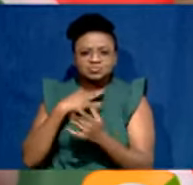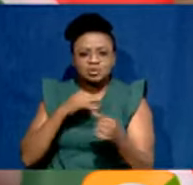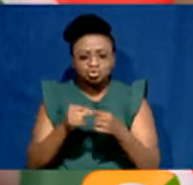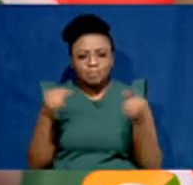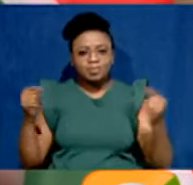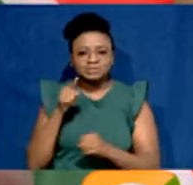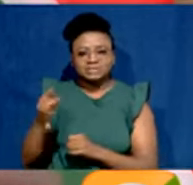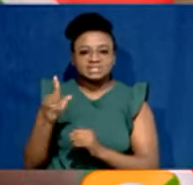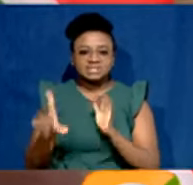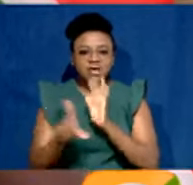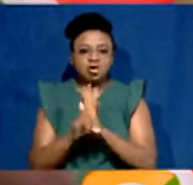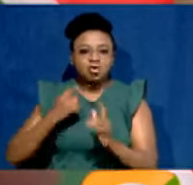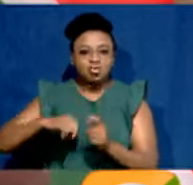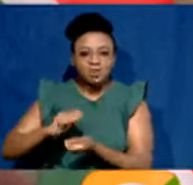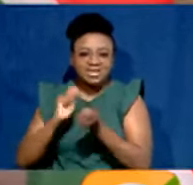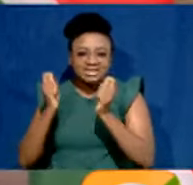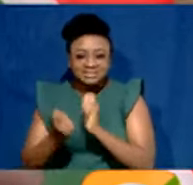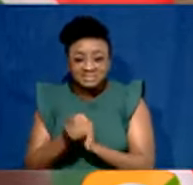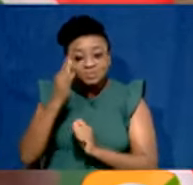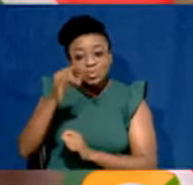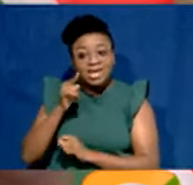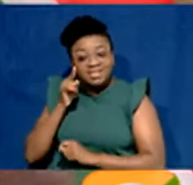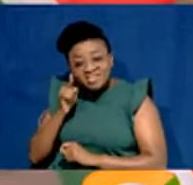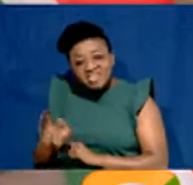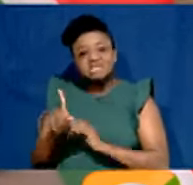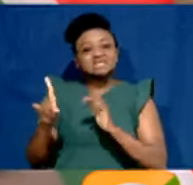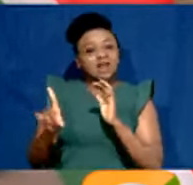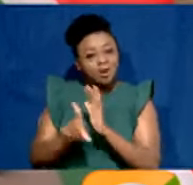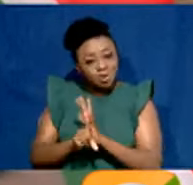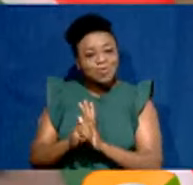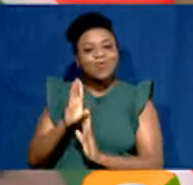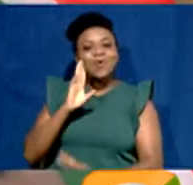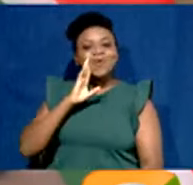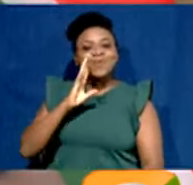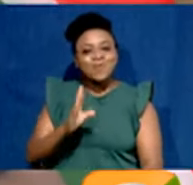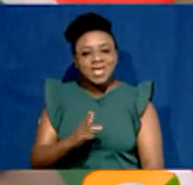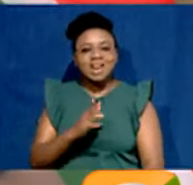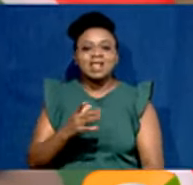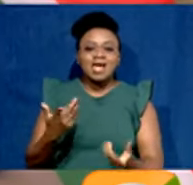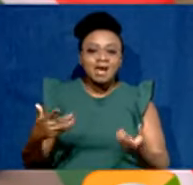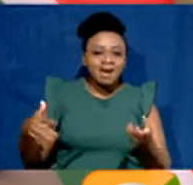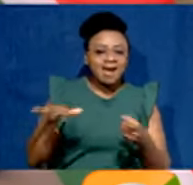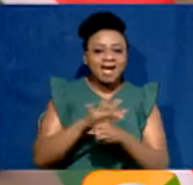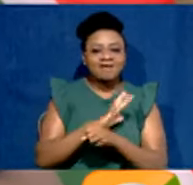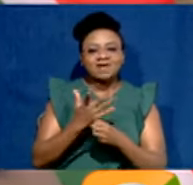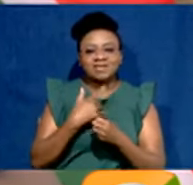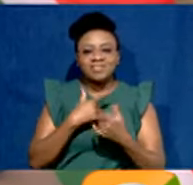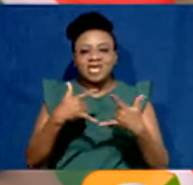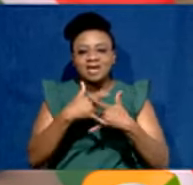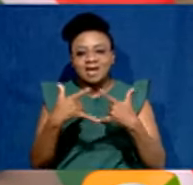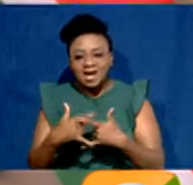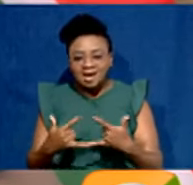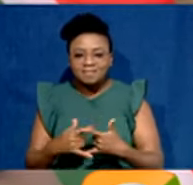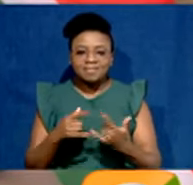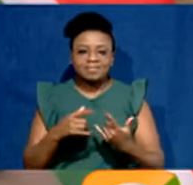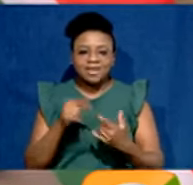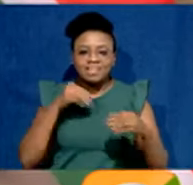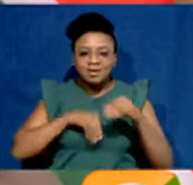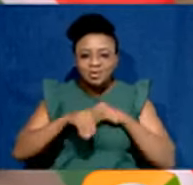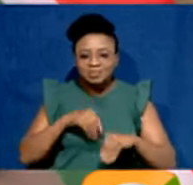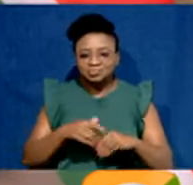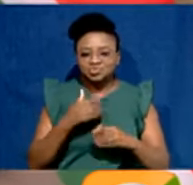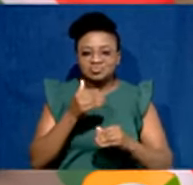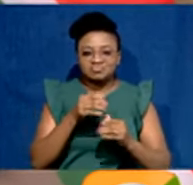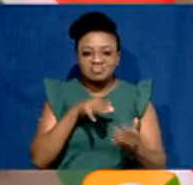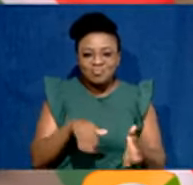the laws we have changed, because these laws will change and seal the loopholes they've been using to steal our money. And I am